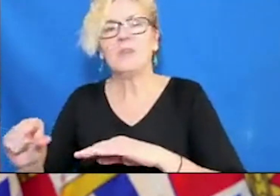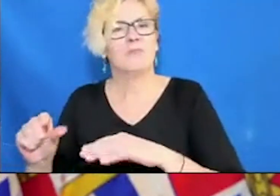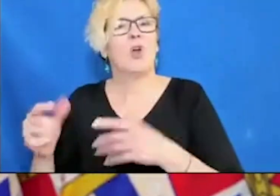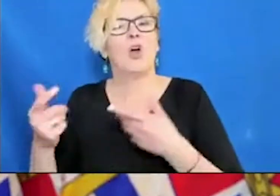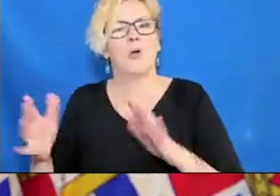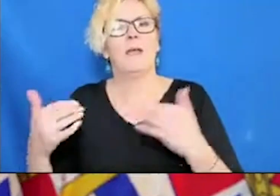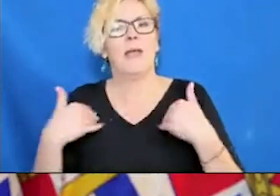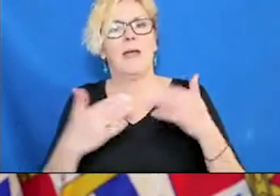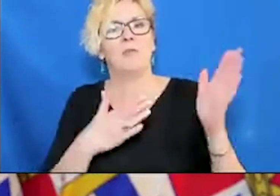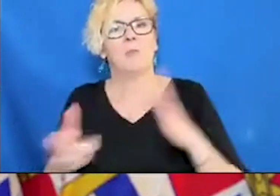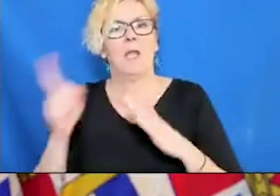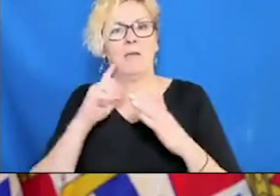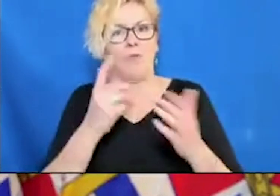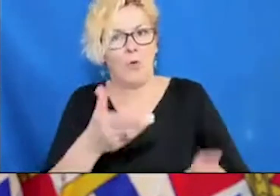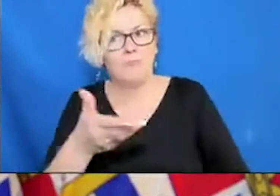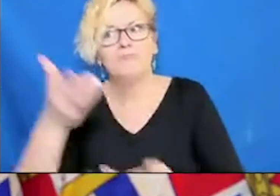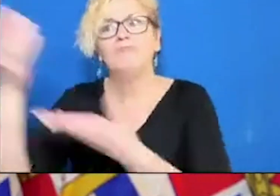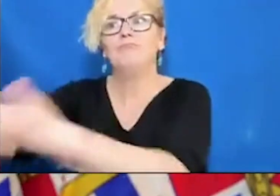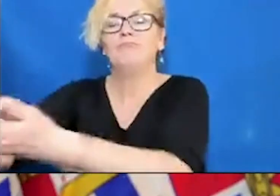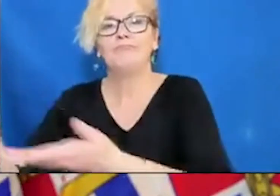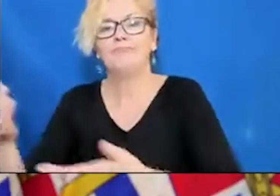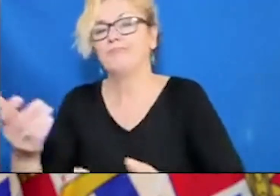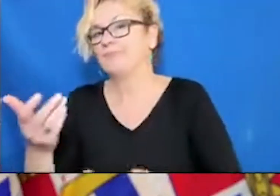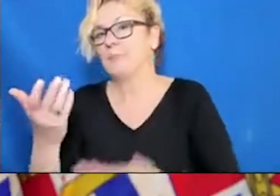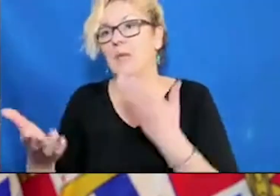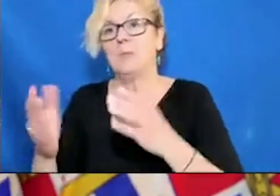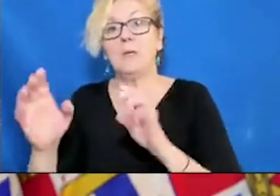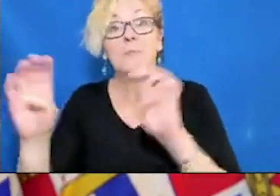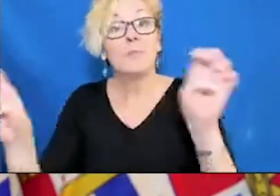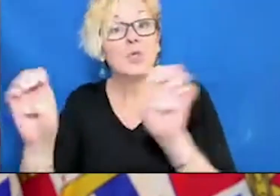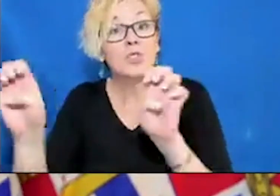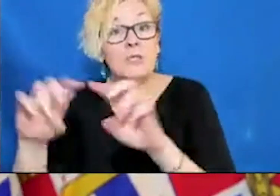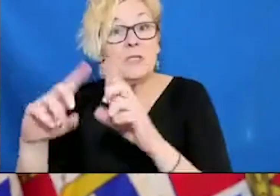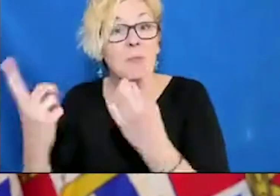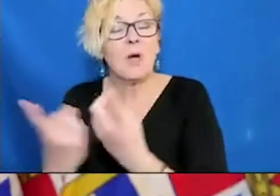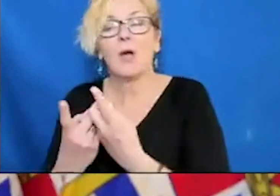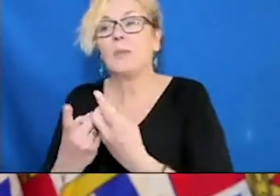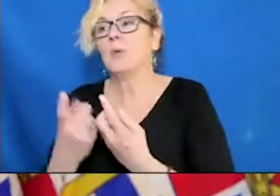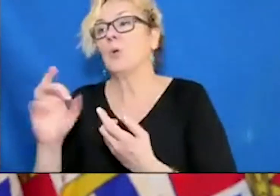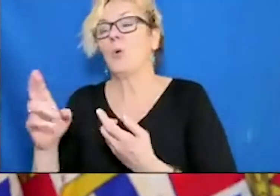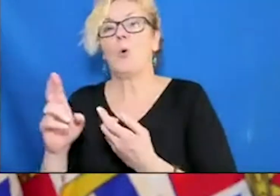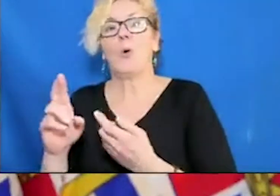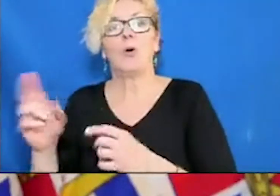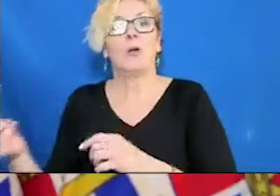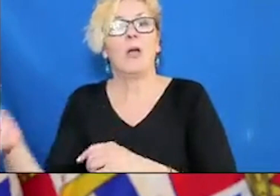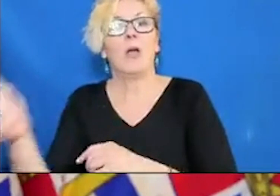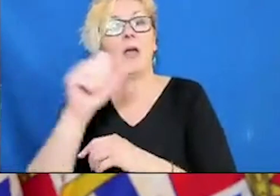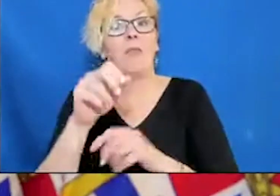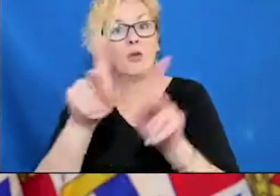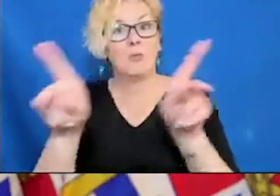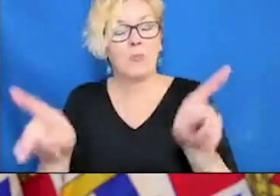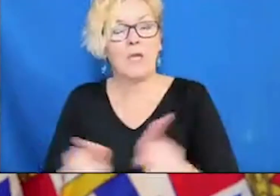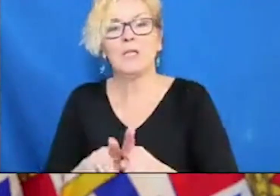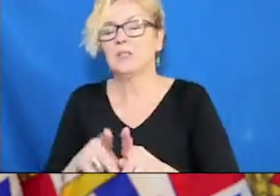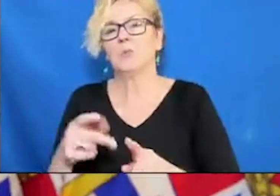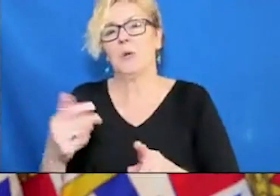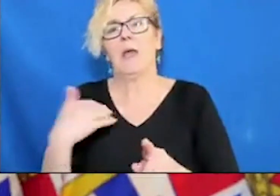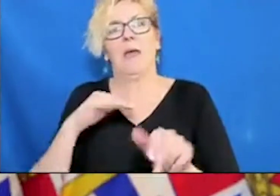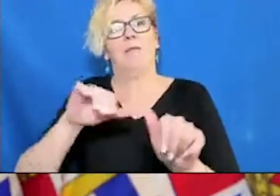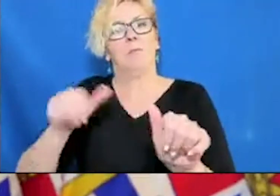are spoken for, and we've been really, really good. We look at wastage in all of our immunization programs, and this is one thing